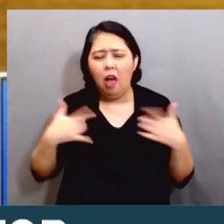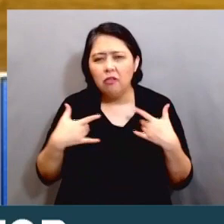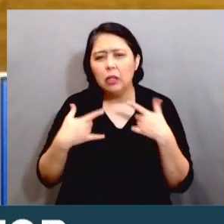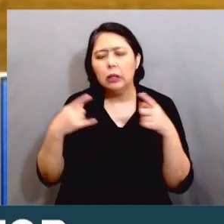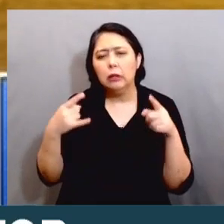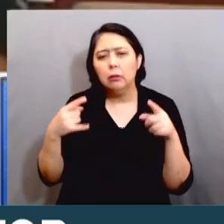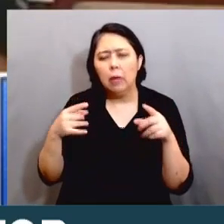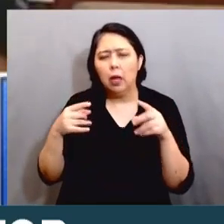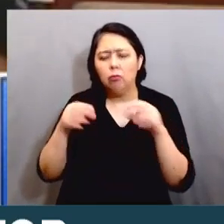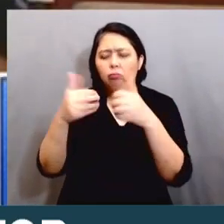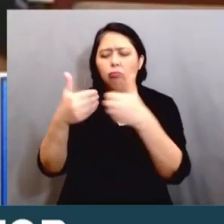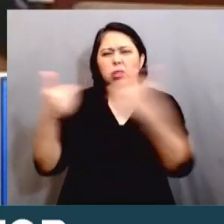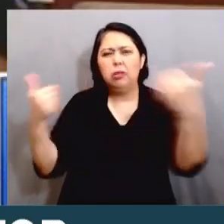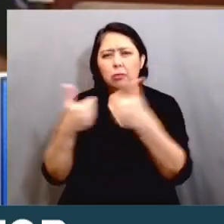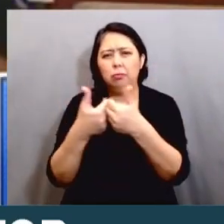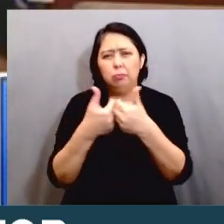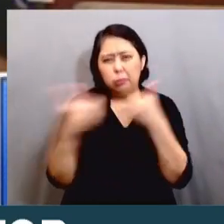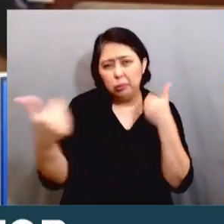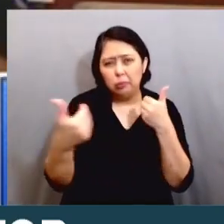religion